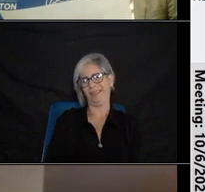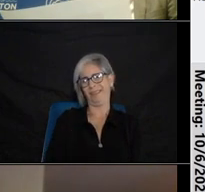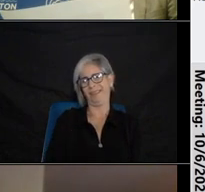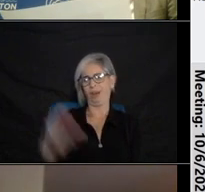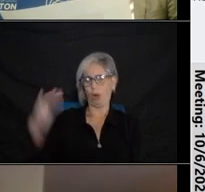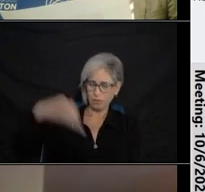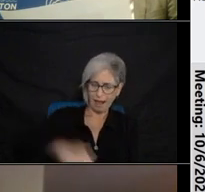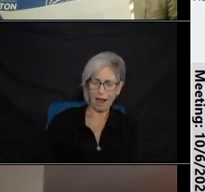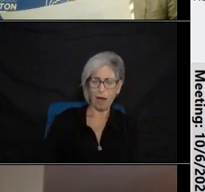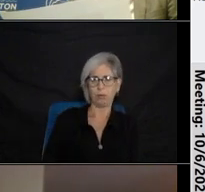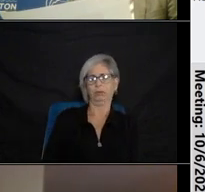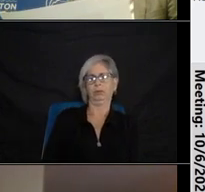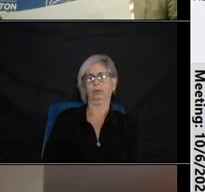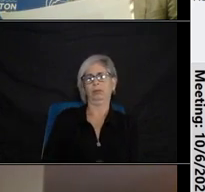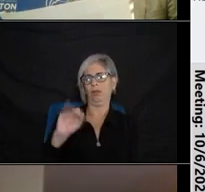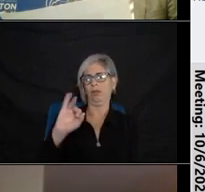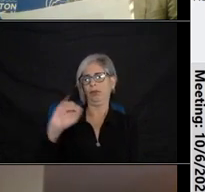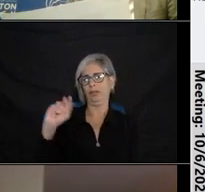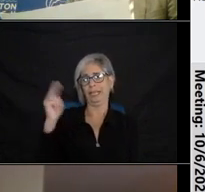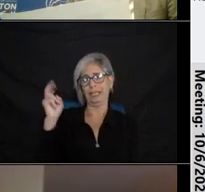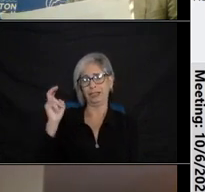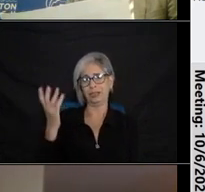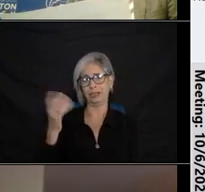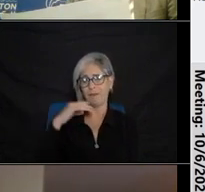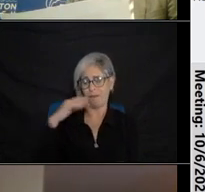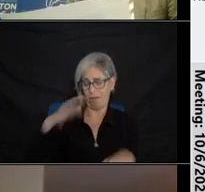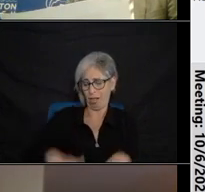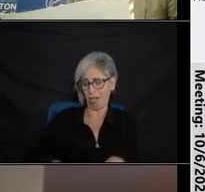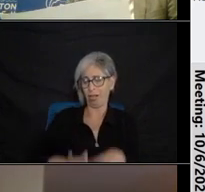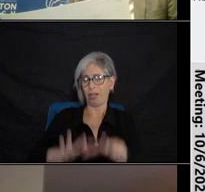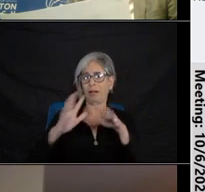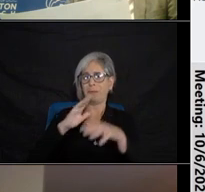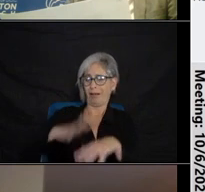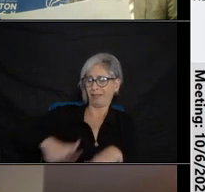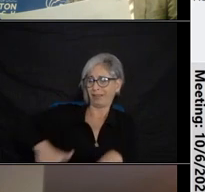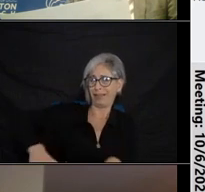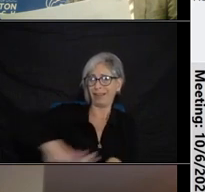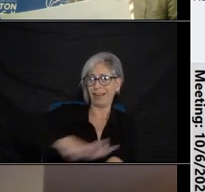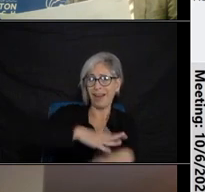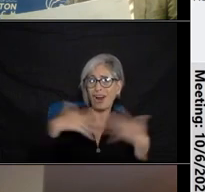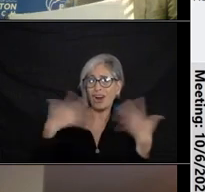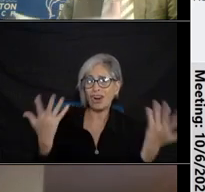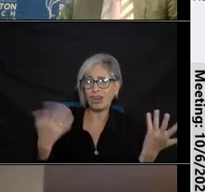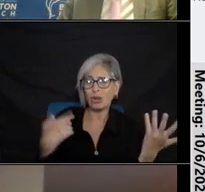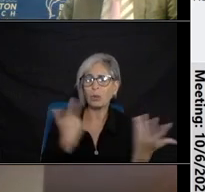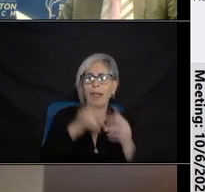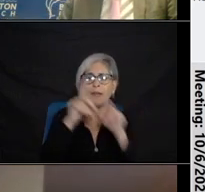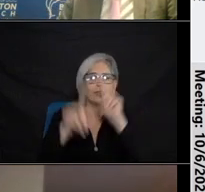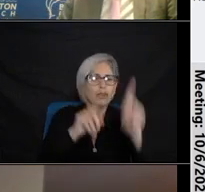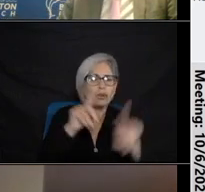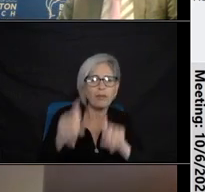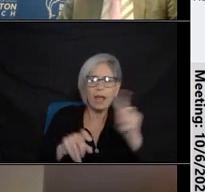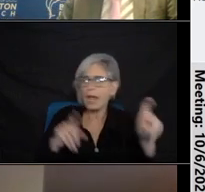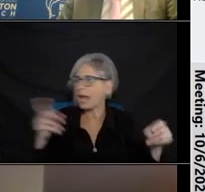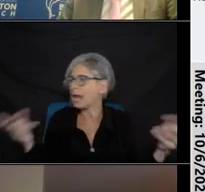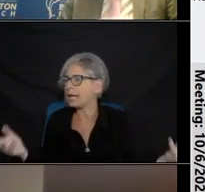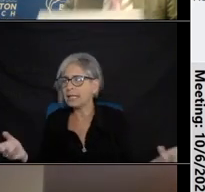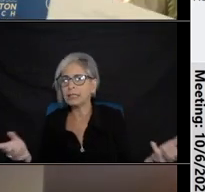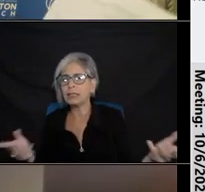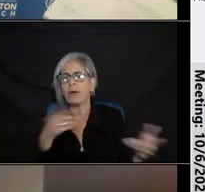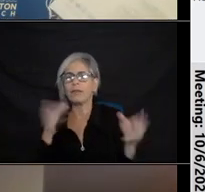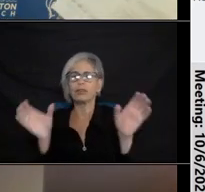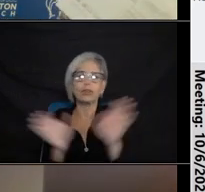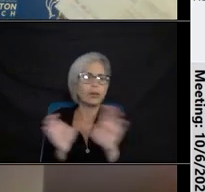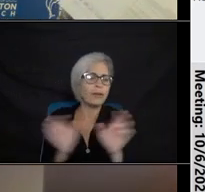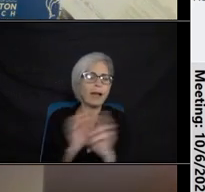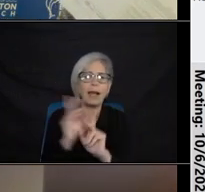24 to 30 inches and flooded my yard. Now, we have surveys, we have lots of certified people,